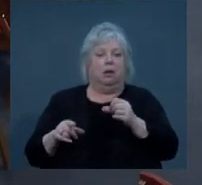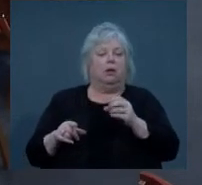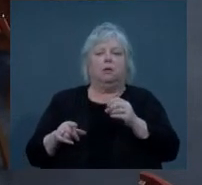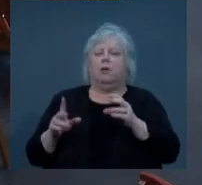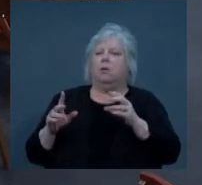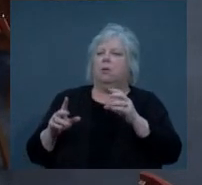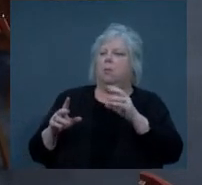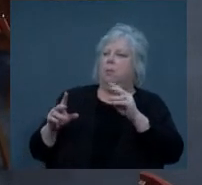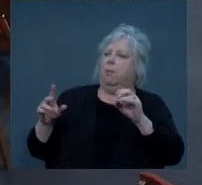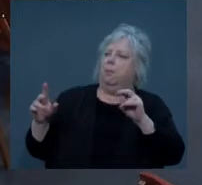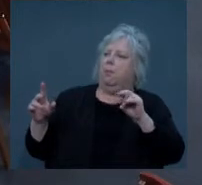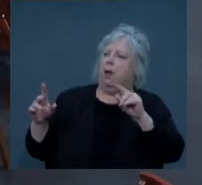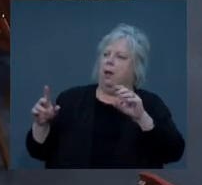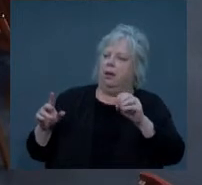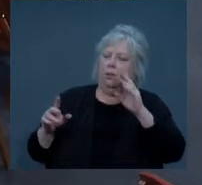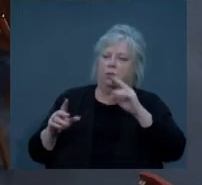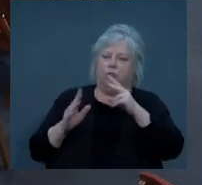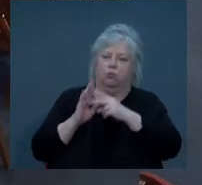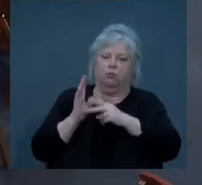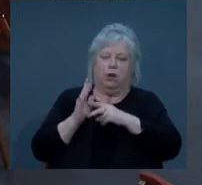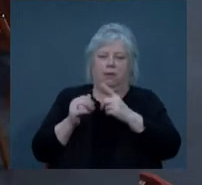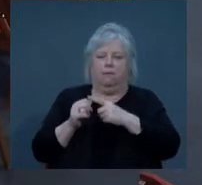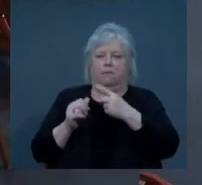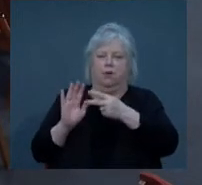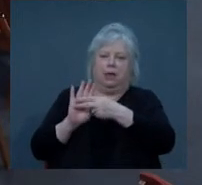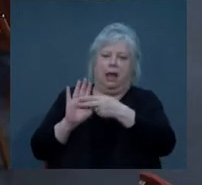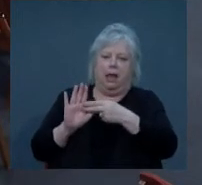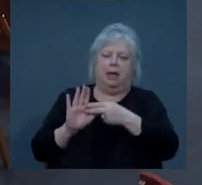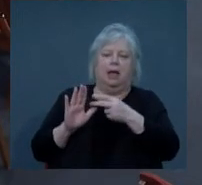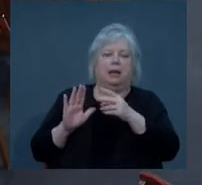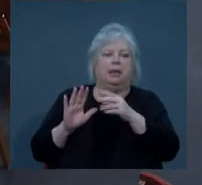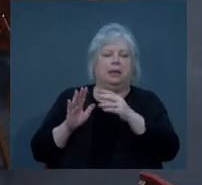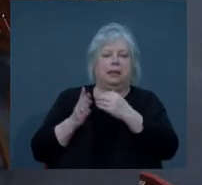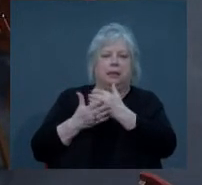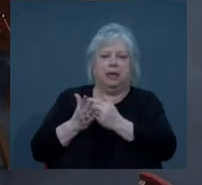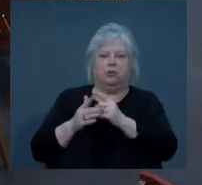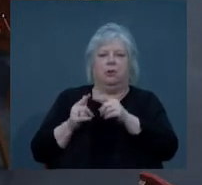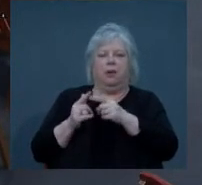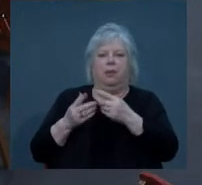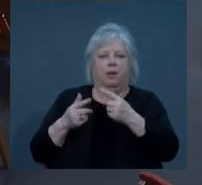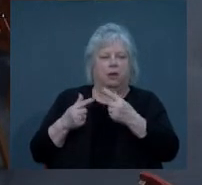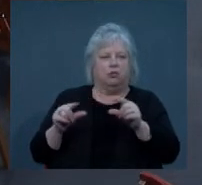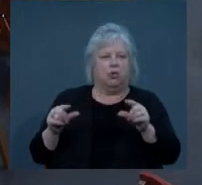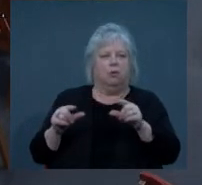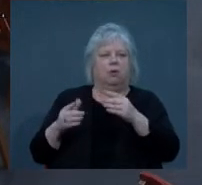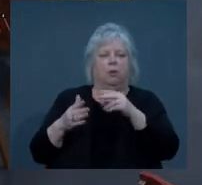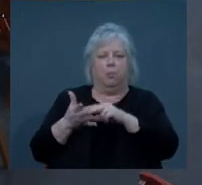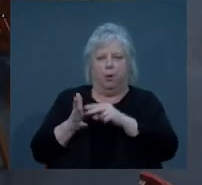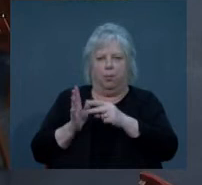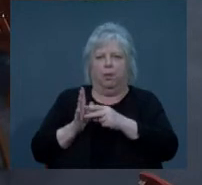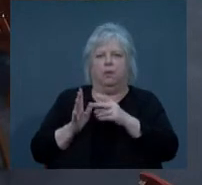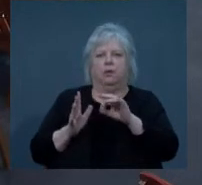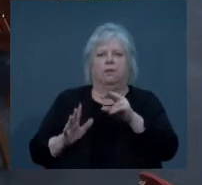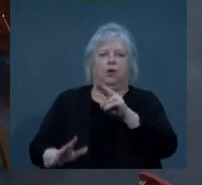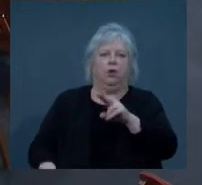Monty, would you read the first highlighted section here of the general purpose and intent of the UU Urban Use District?